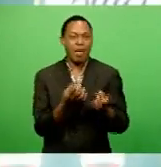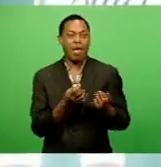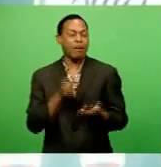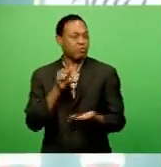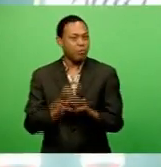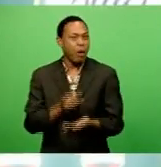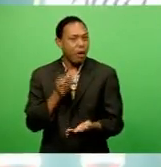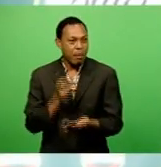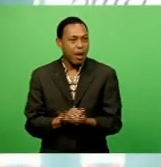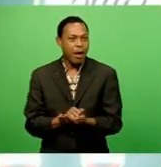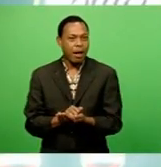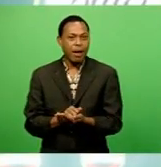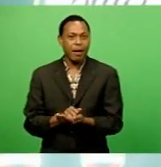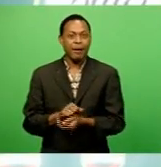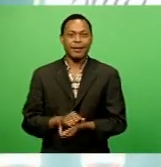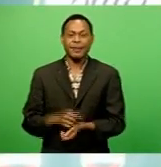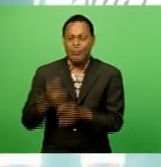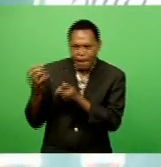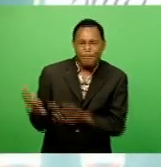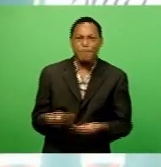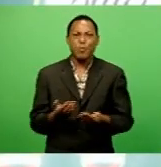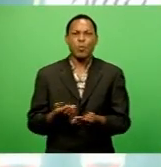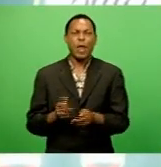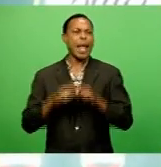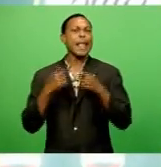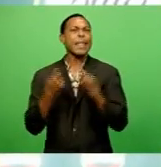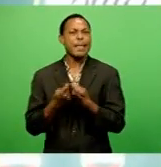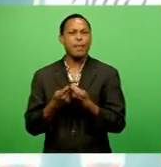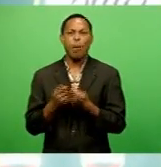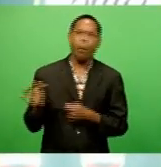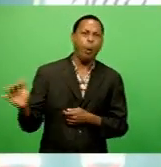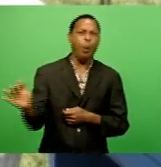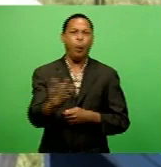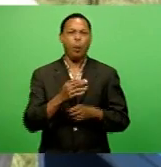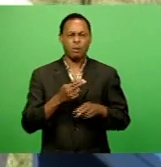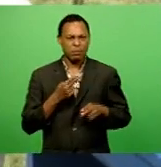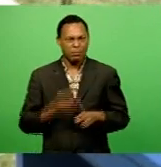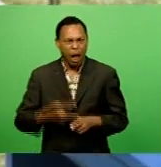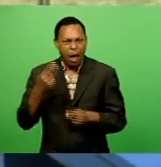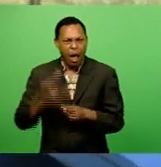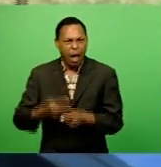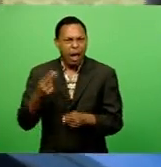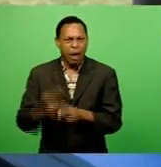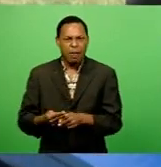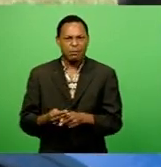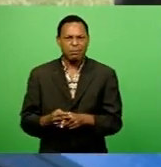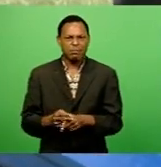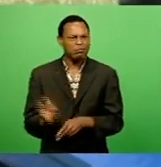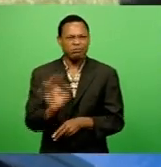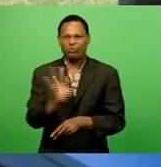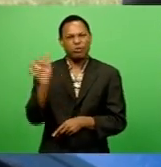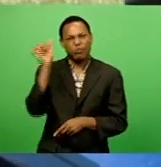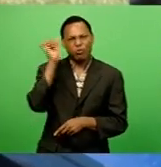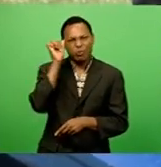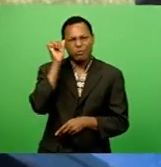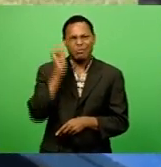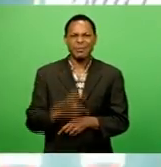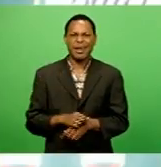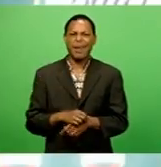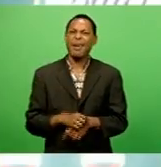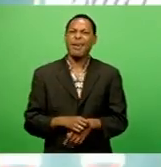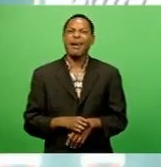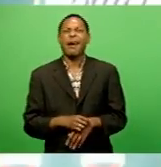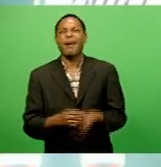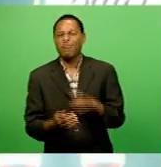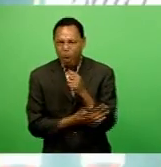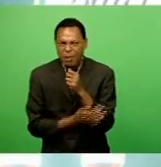team that's all made up of farmers. No one is known in Fiji rugby. So we'll showcase the